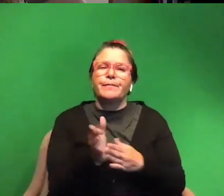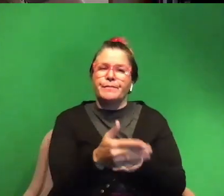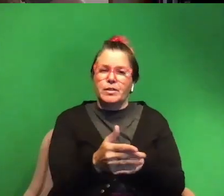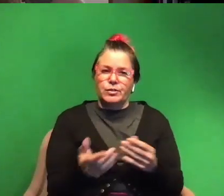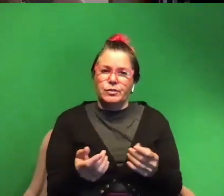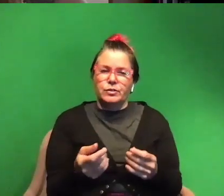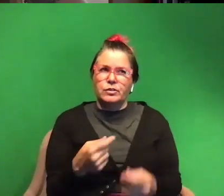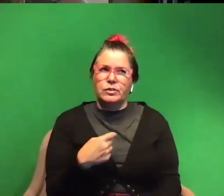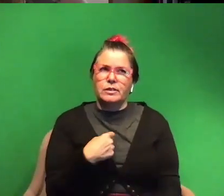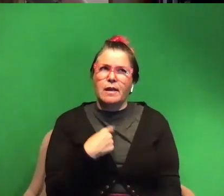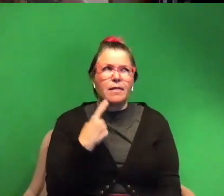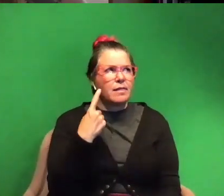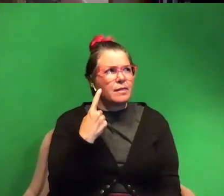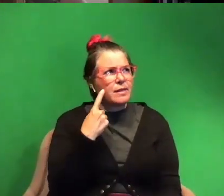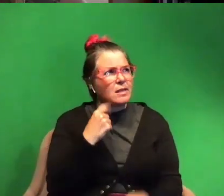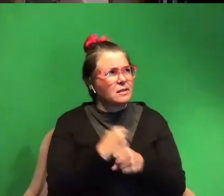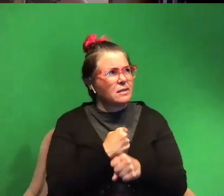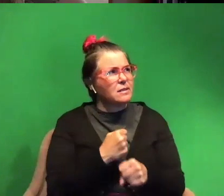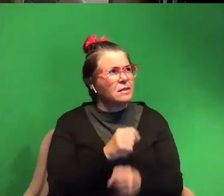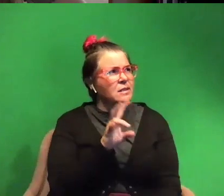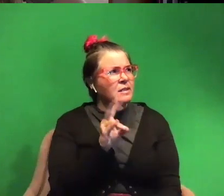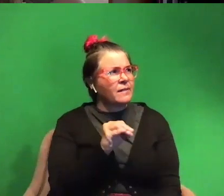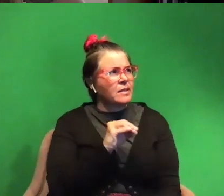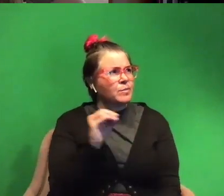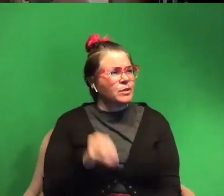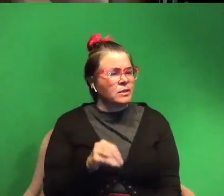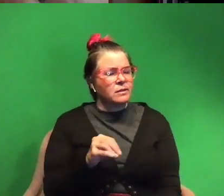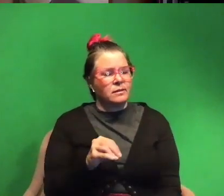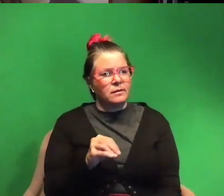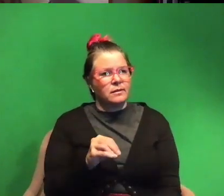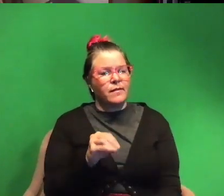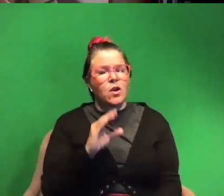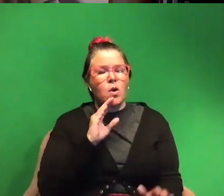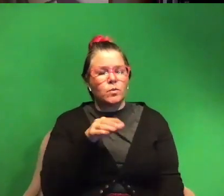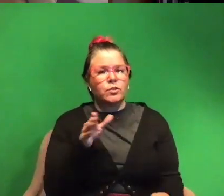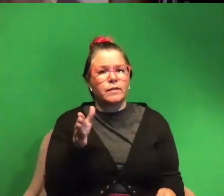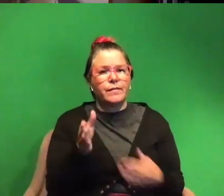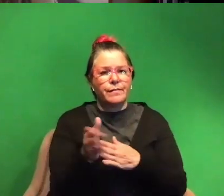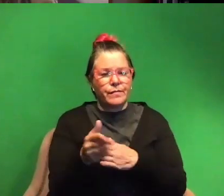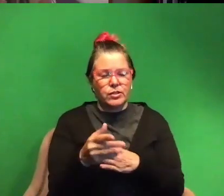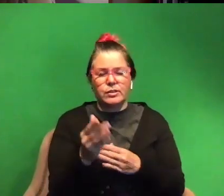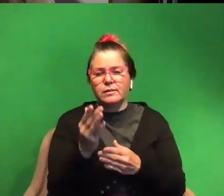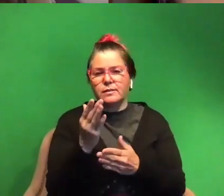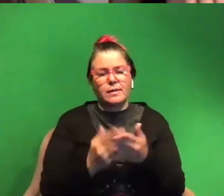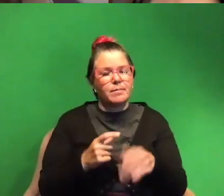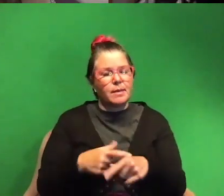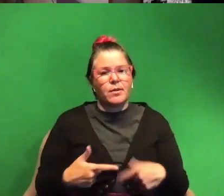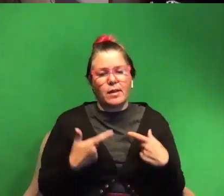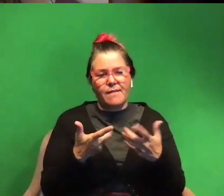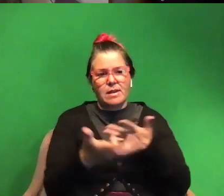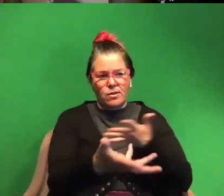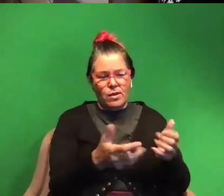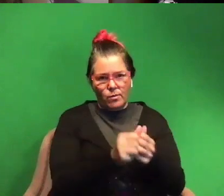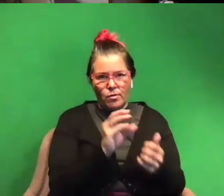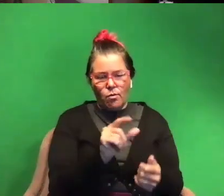I think the stat is something like 70% of ocean fish at some point interact with the coral reef.